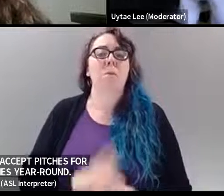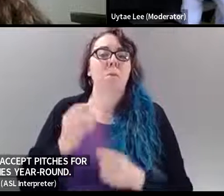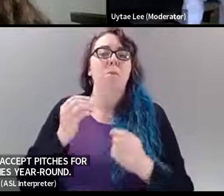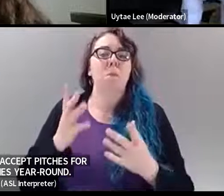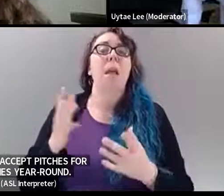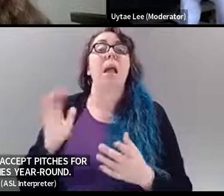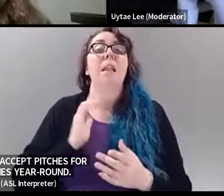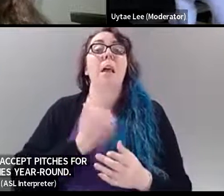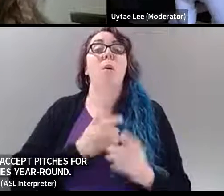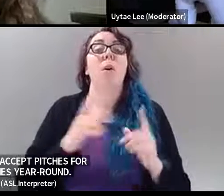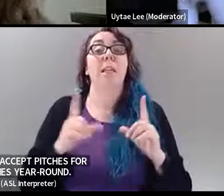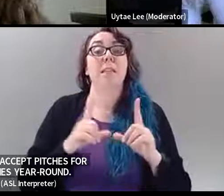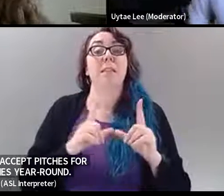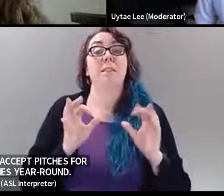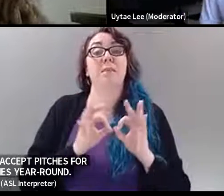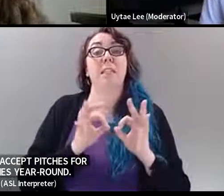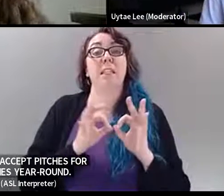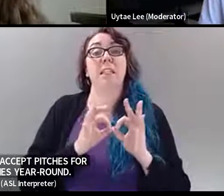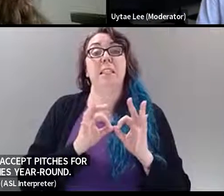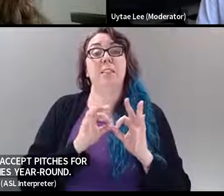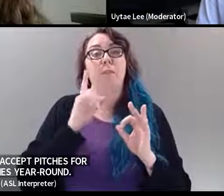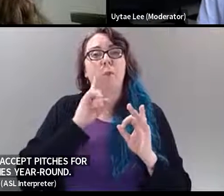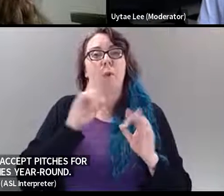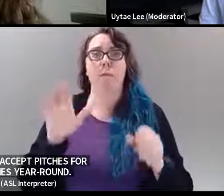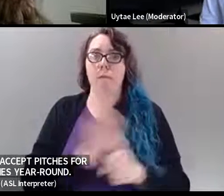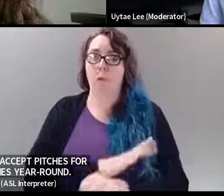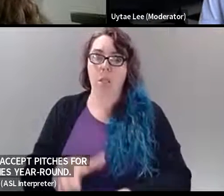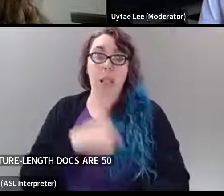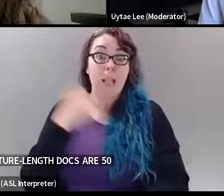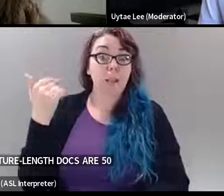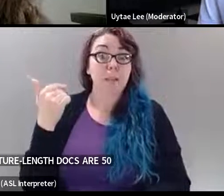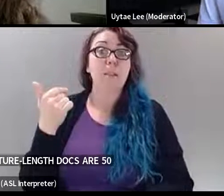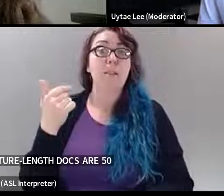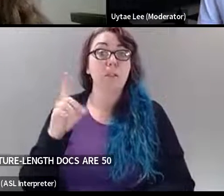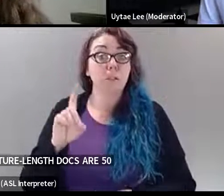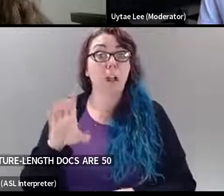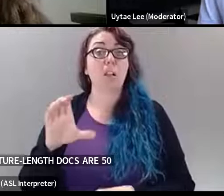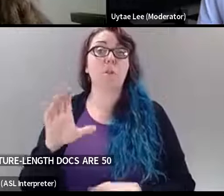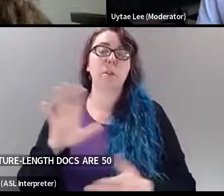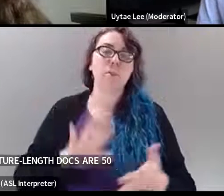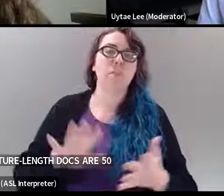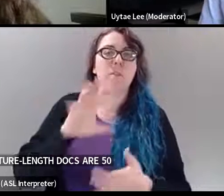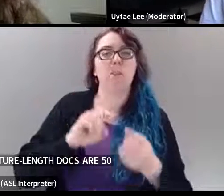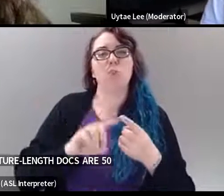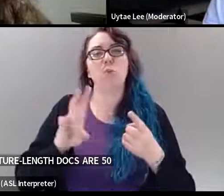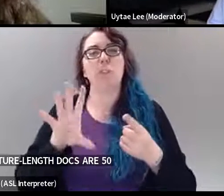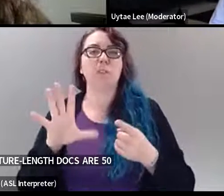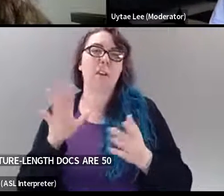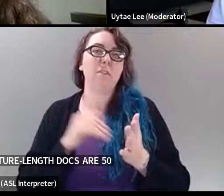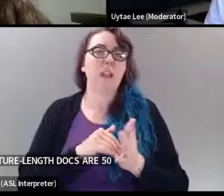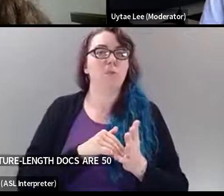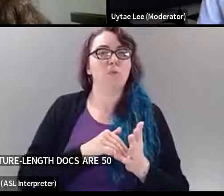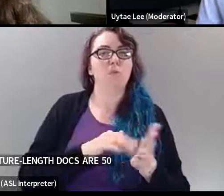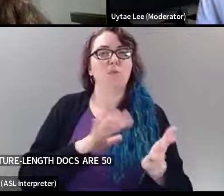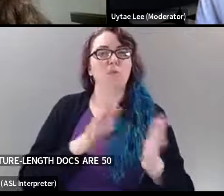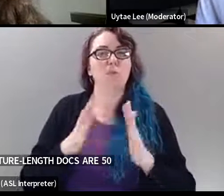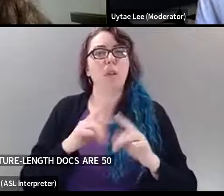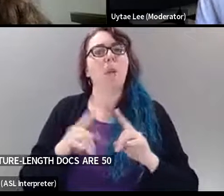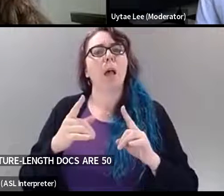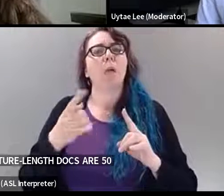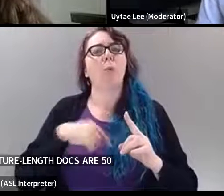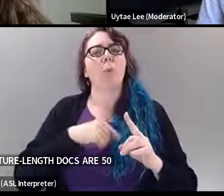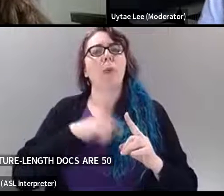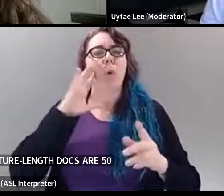the broadcasters. So we've been able to do some pretty high budget and high profile documentaries like Rumble, Indians That Rock the World,